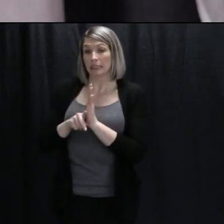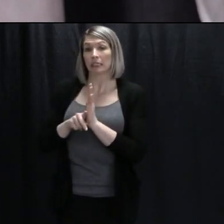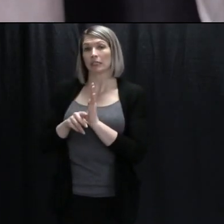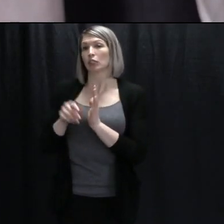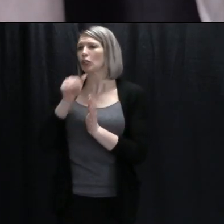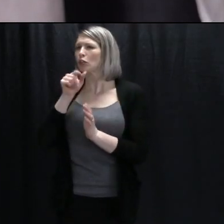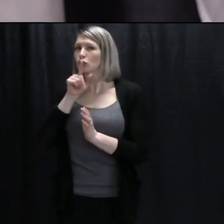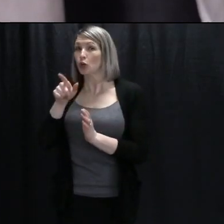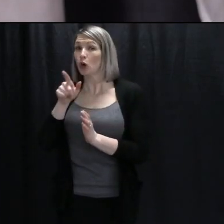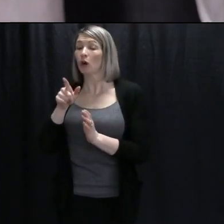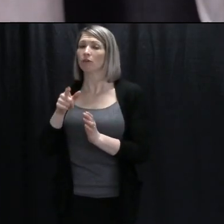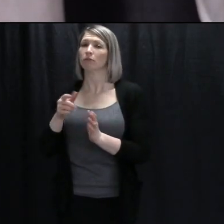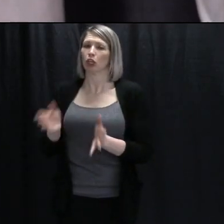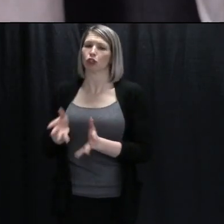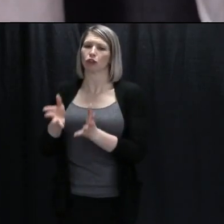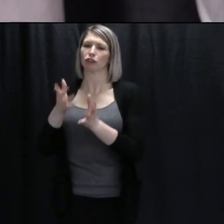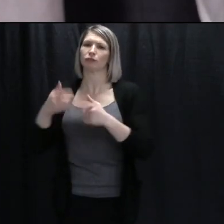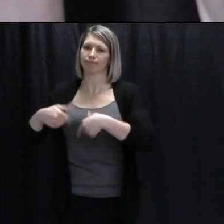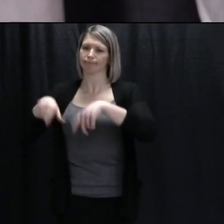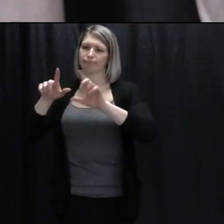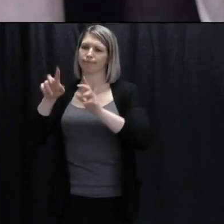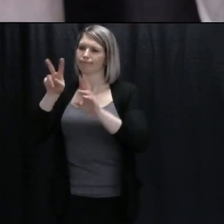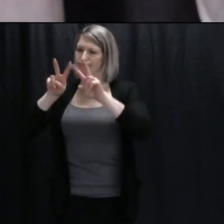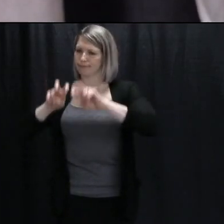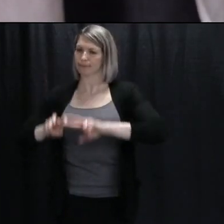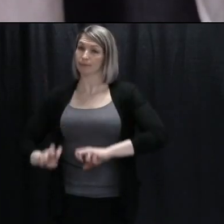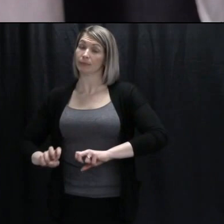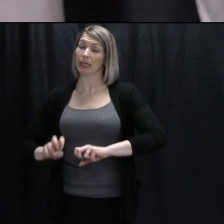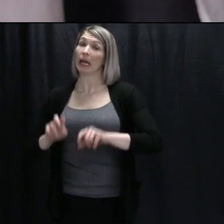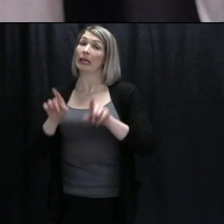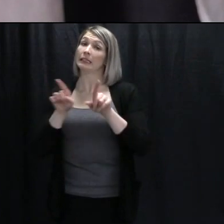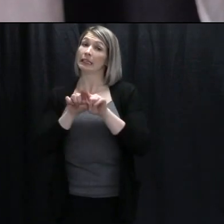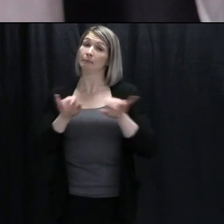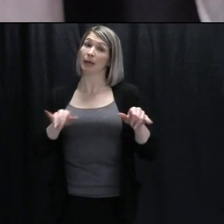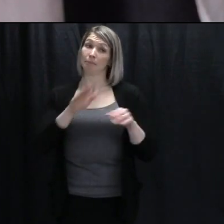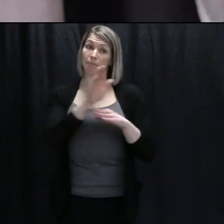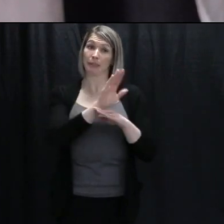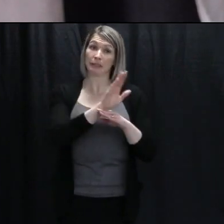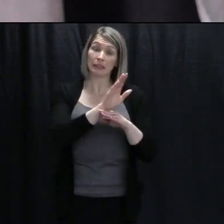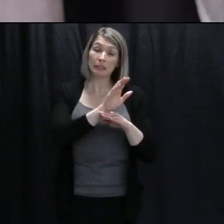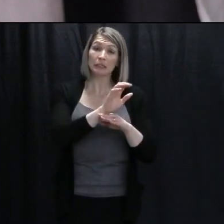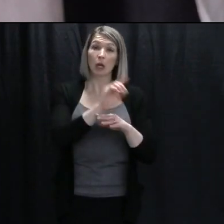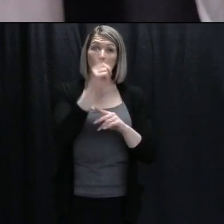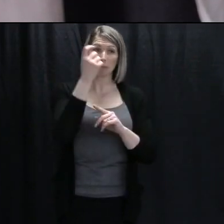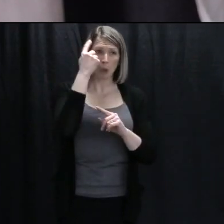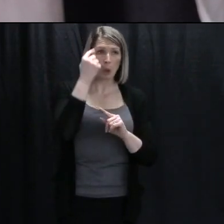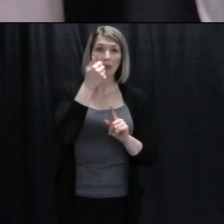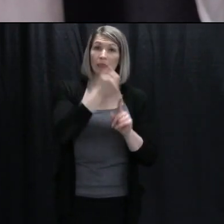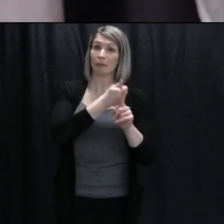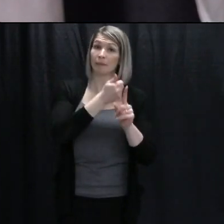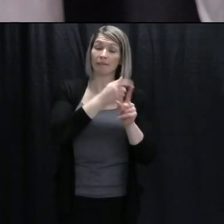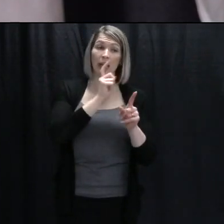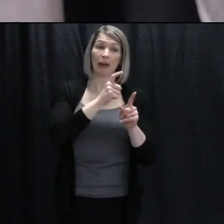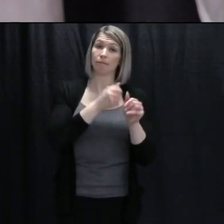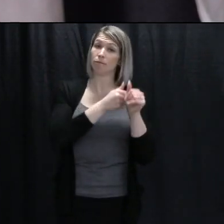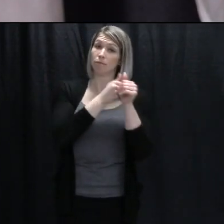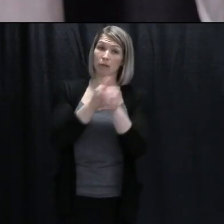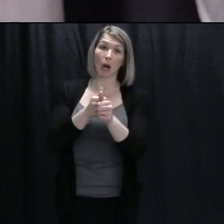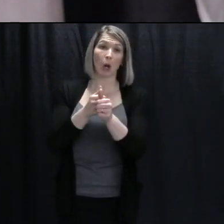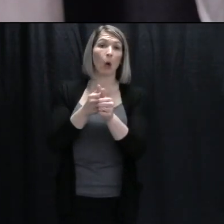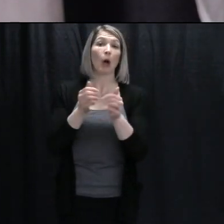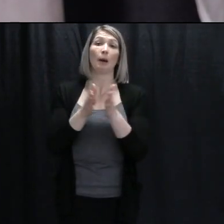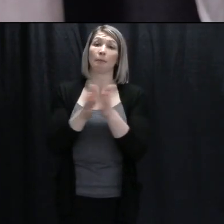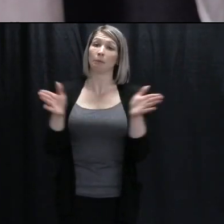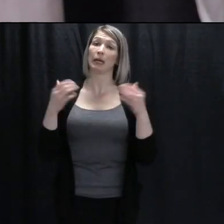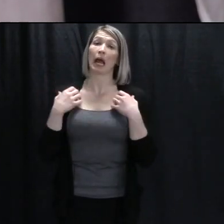the employer to make sure that they are abiding by following the recommendations and the guidelines that have been put in place by the Chief